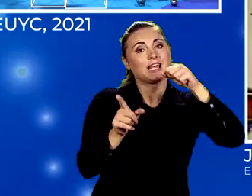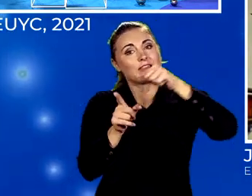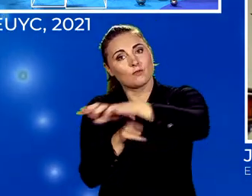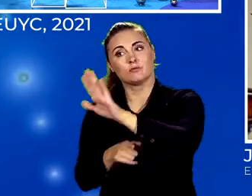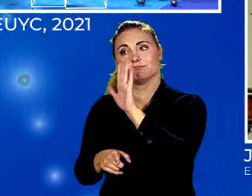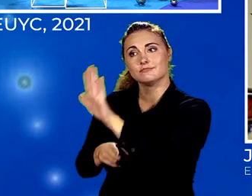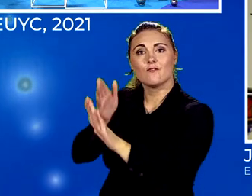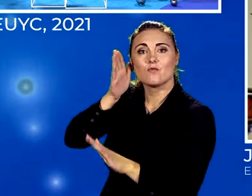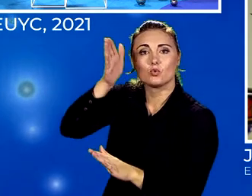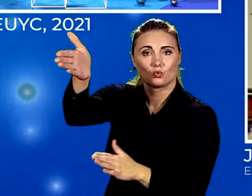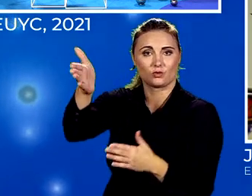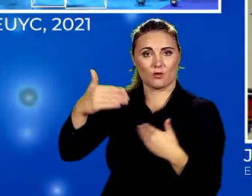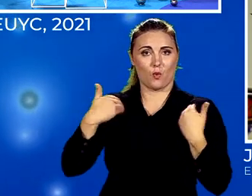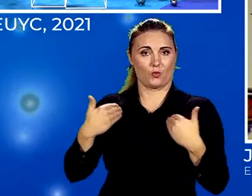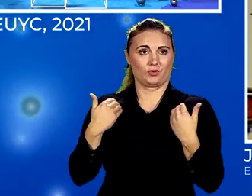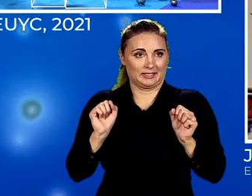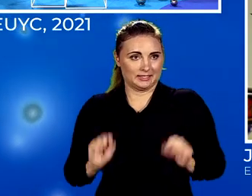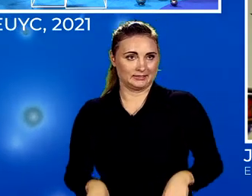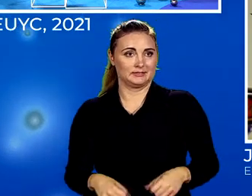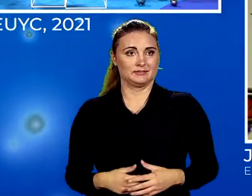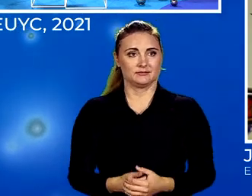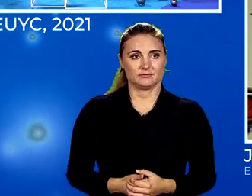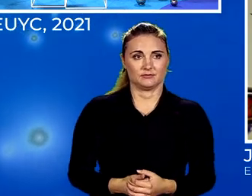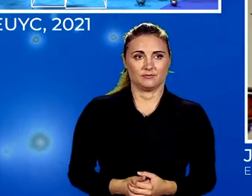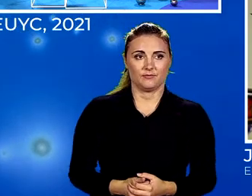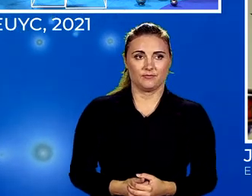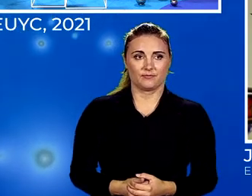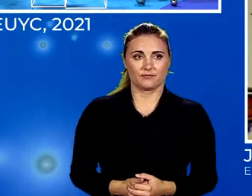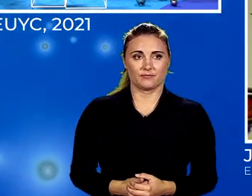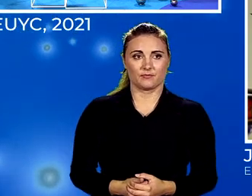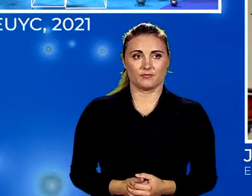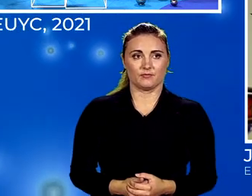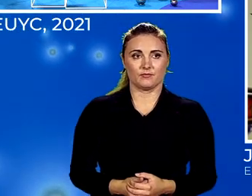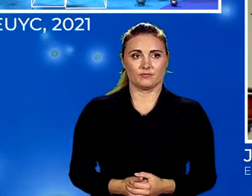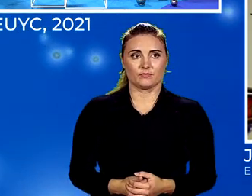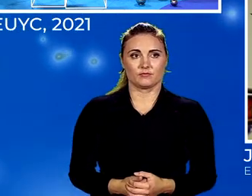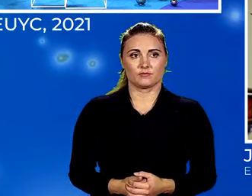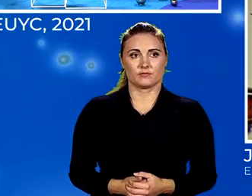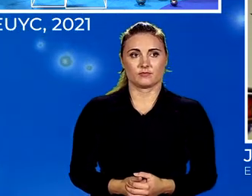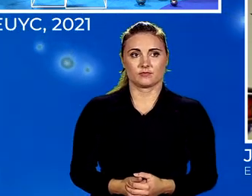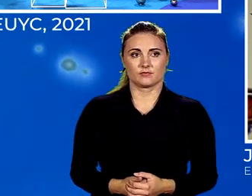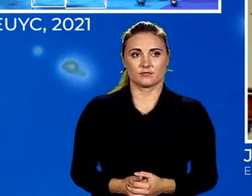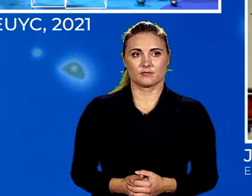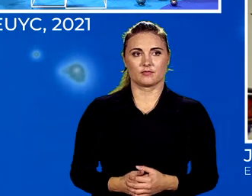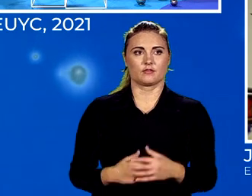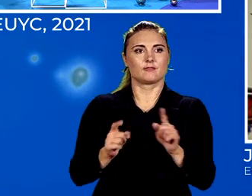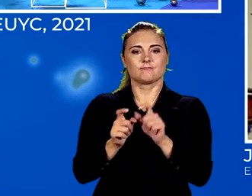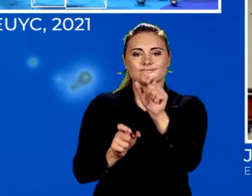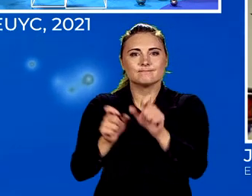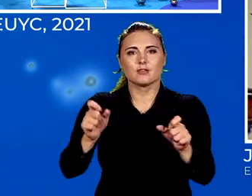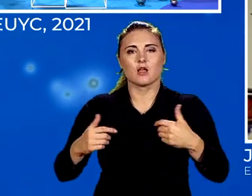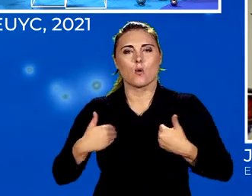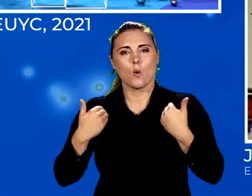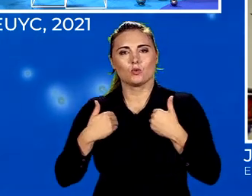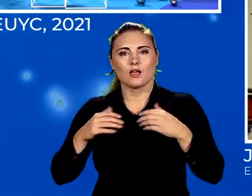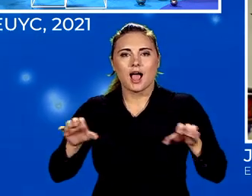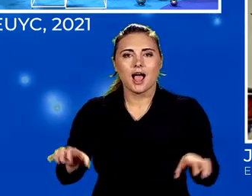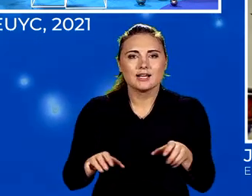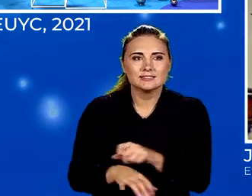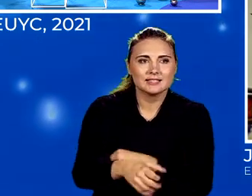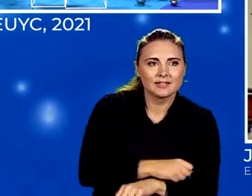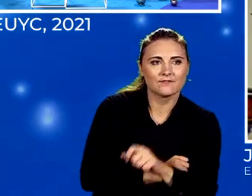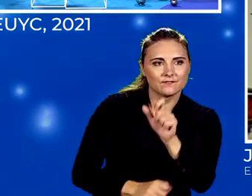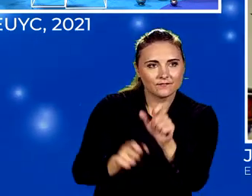by a co-managed body, the Joint Council on Youth, as I said, with youth activists and government representatives.